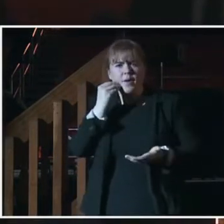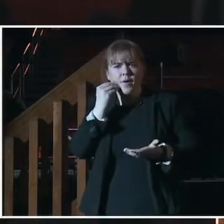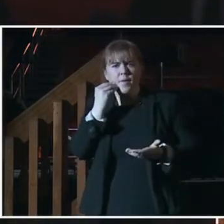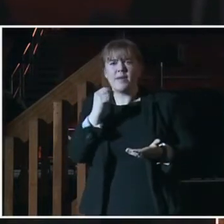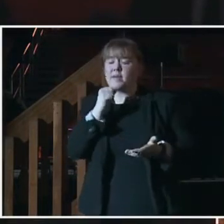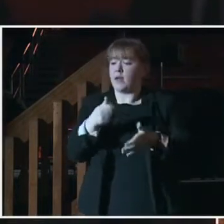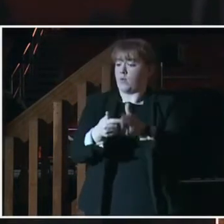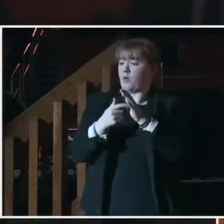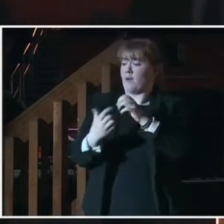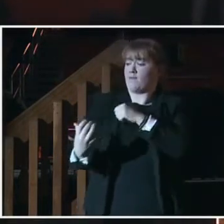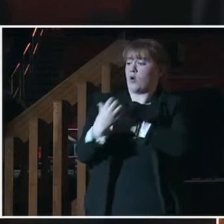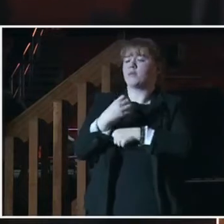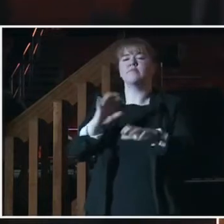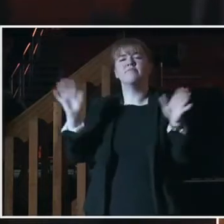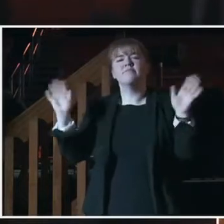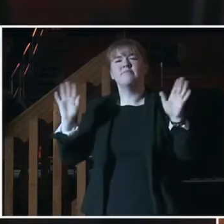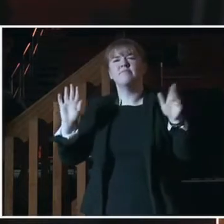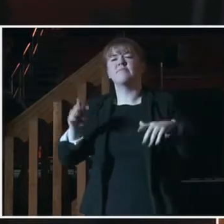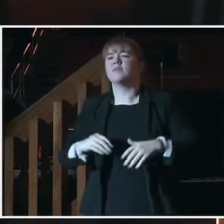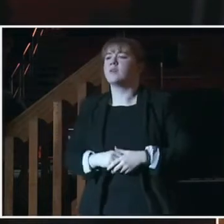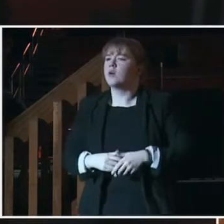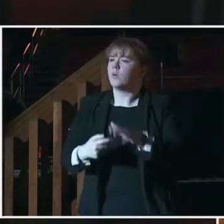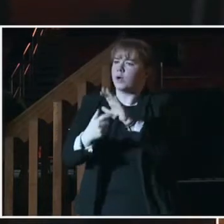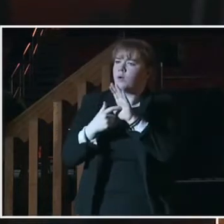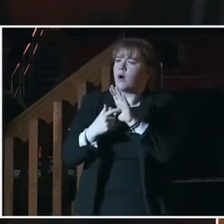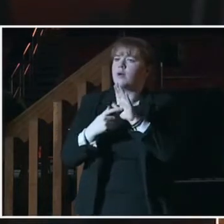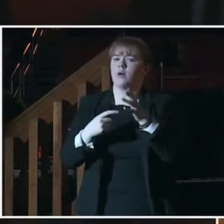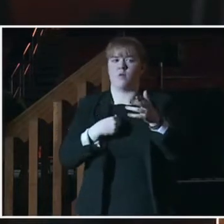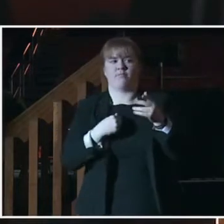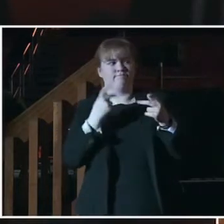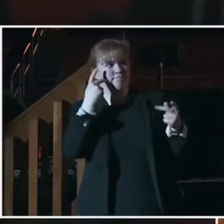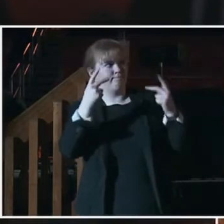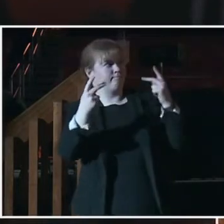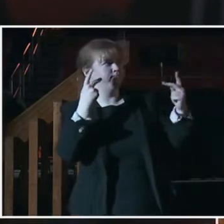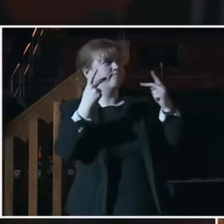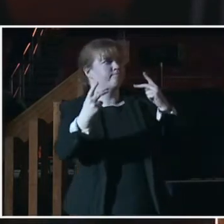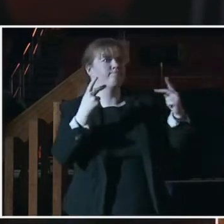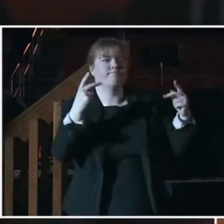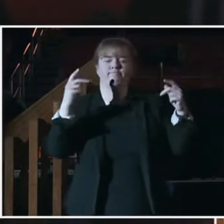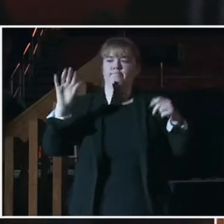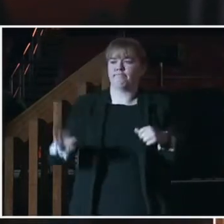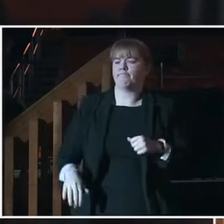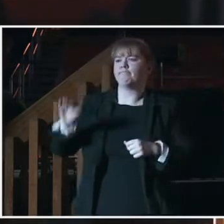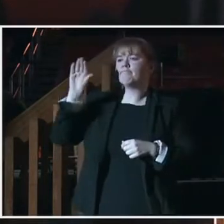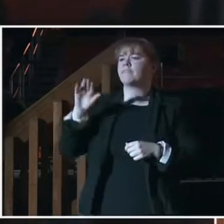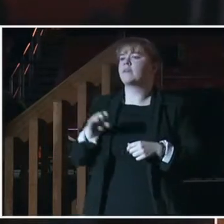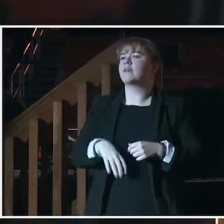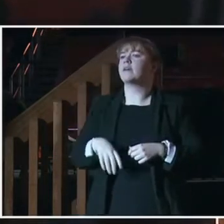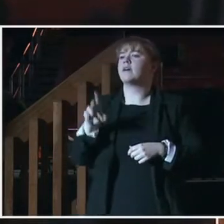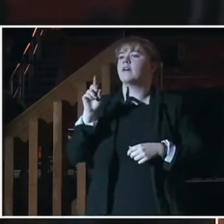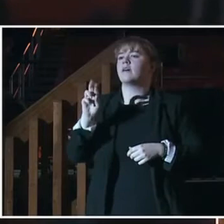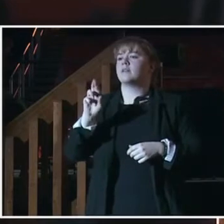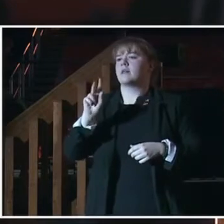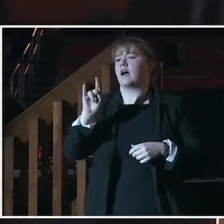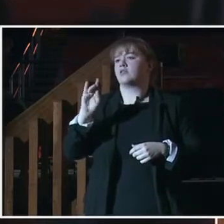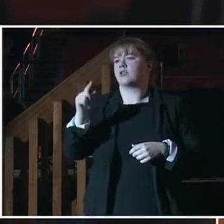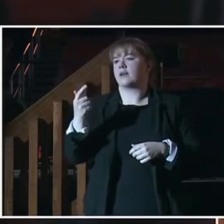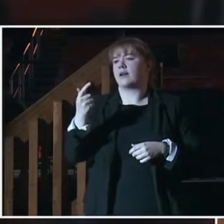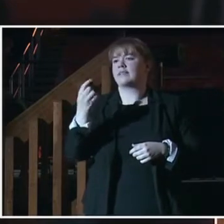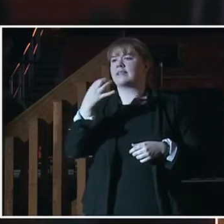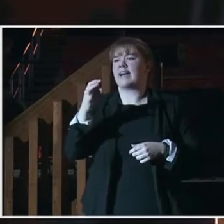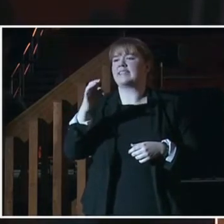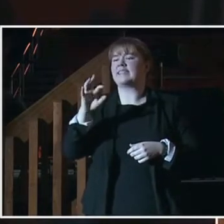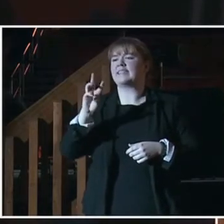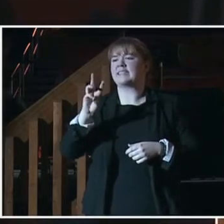because they forced it on you. It was a requirement because of what I got to see. In Dr. King's 1967